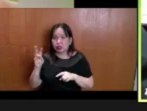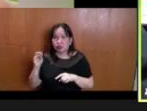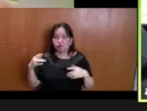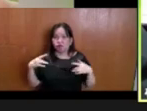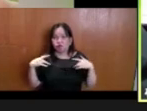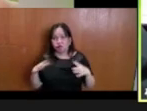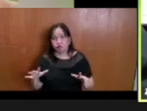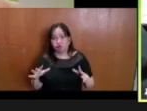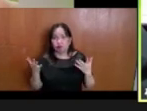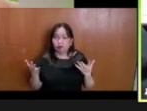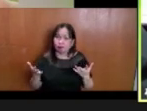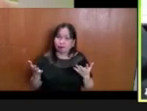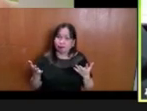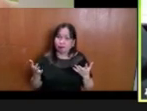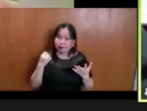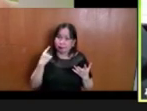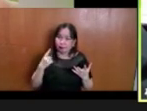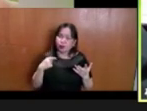40%